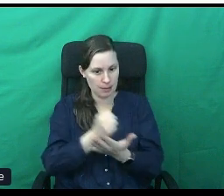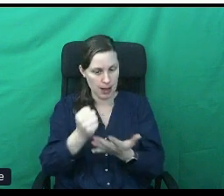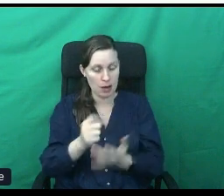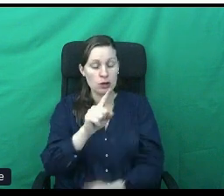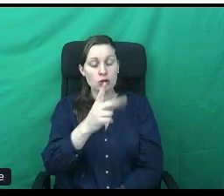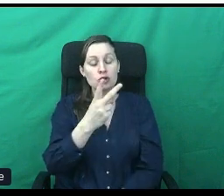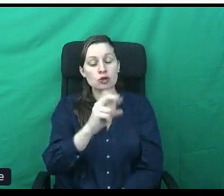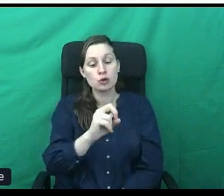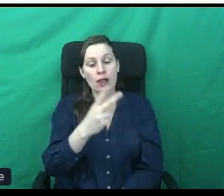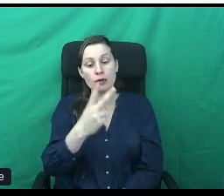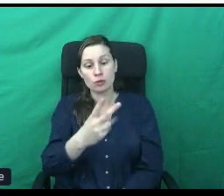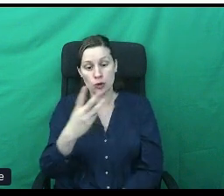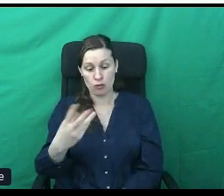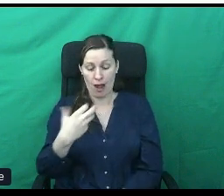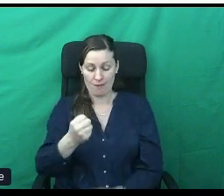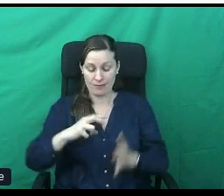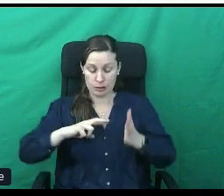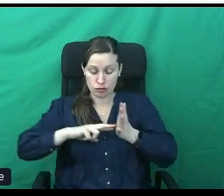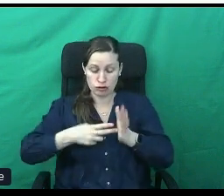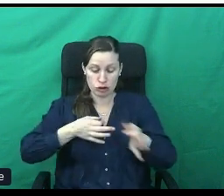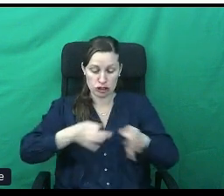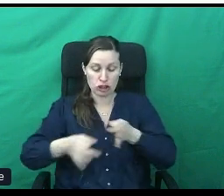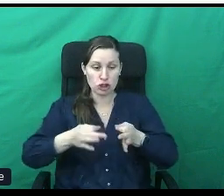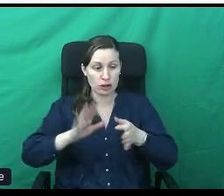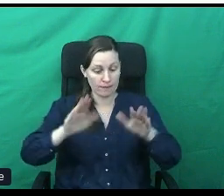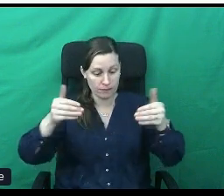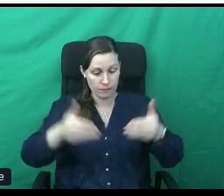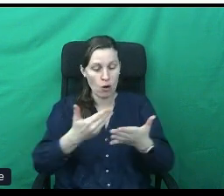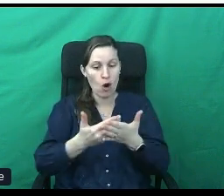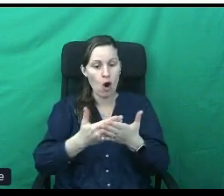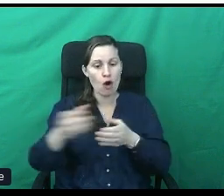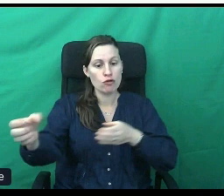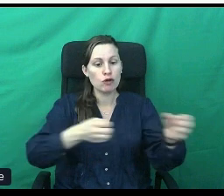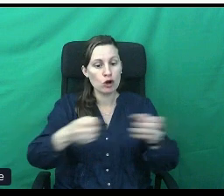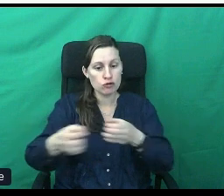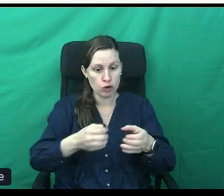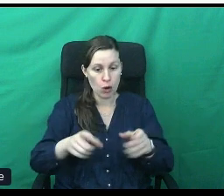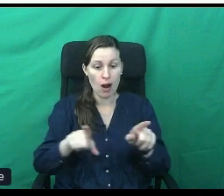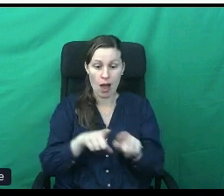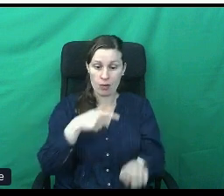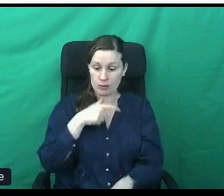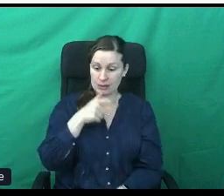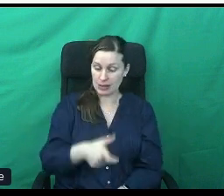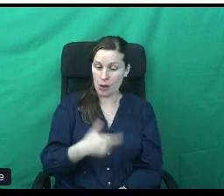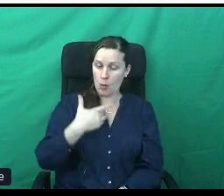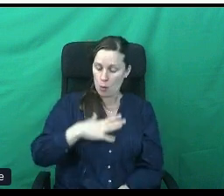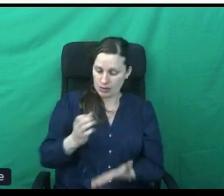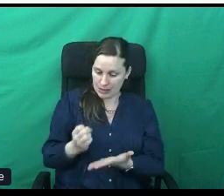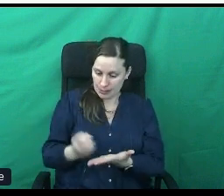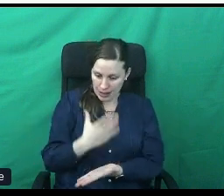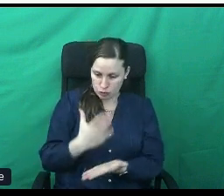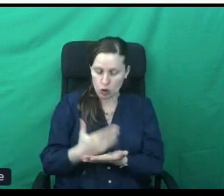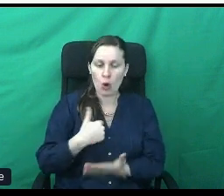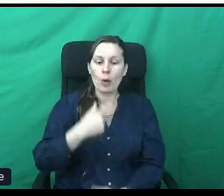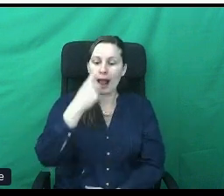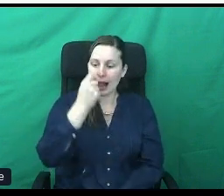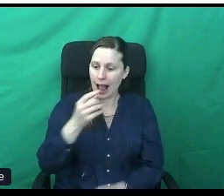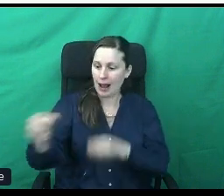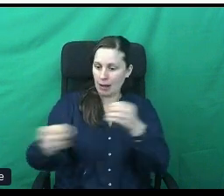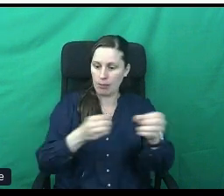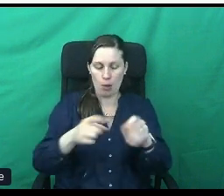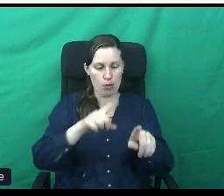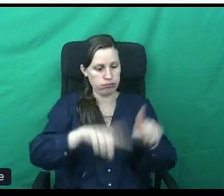2023 has a strategic focus on recruitment. As we've mentioned a couple of times, we want to ensure we are able to employ a diverse